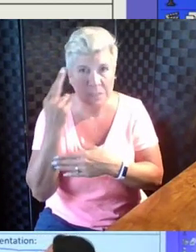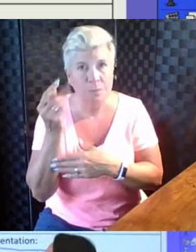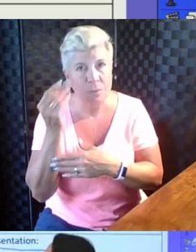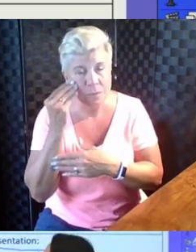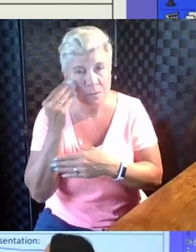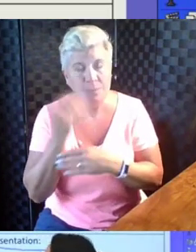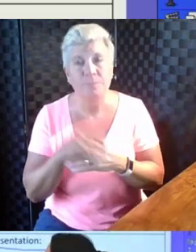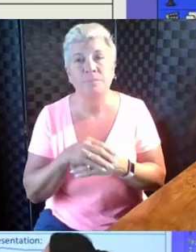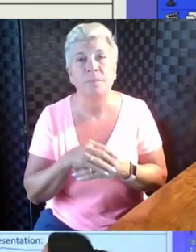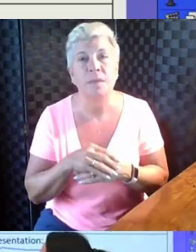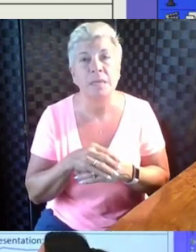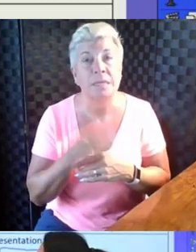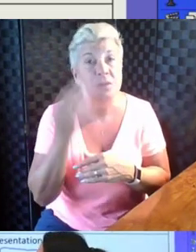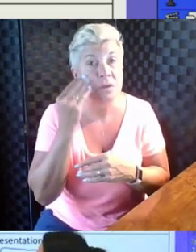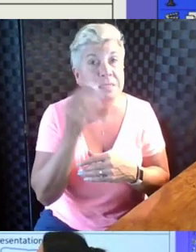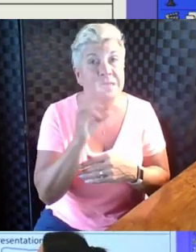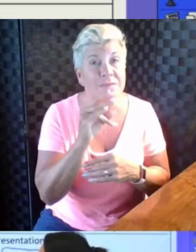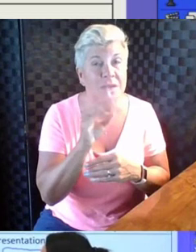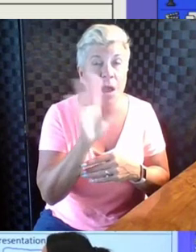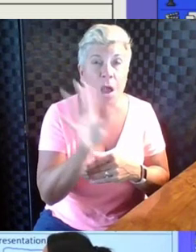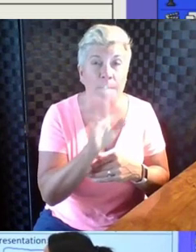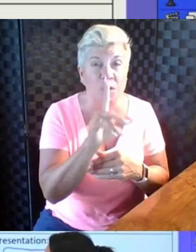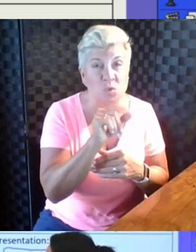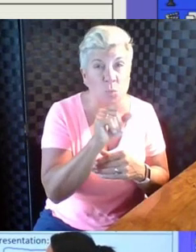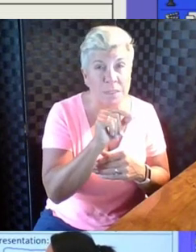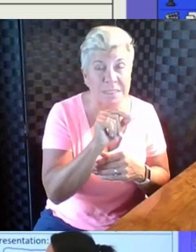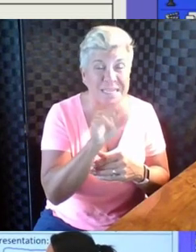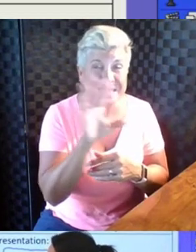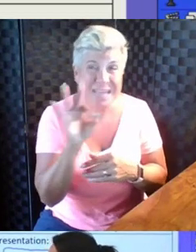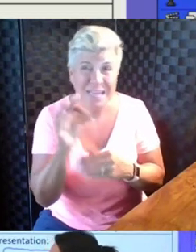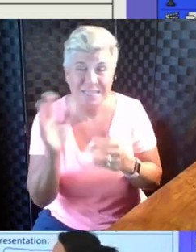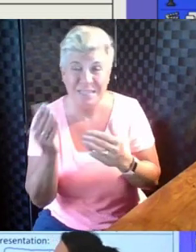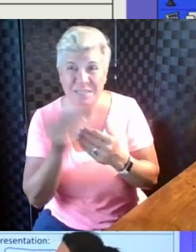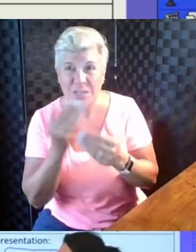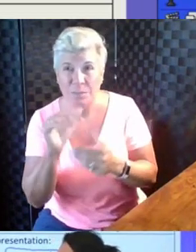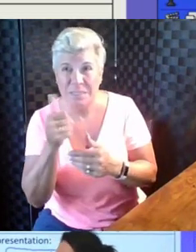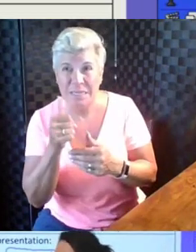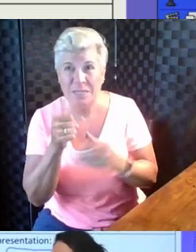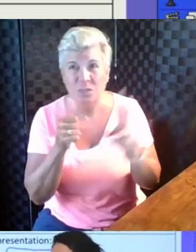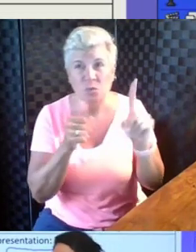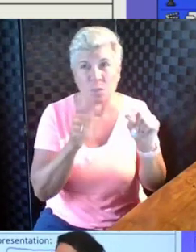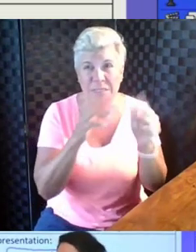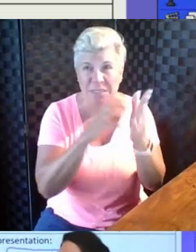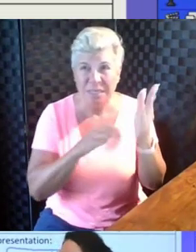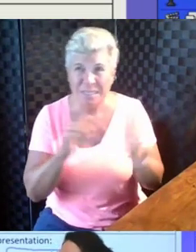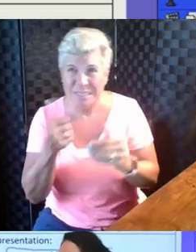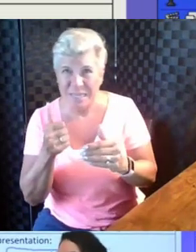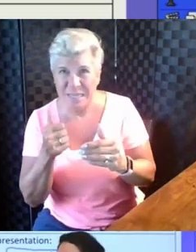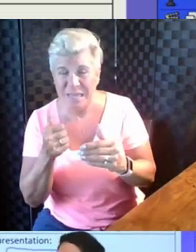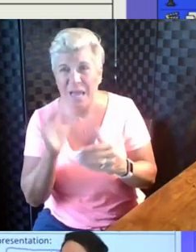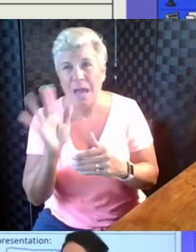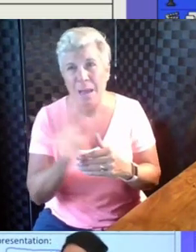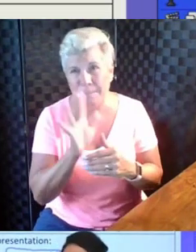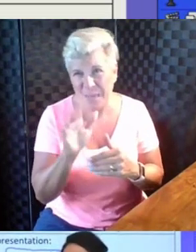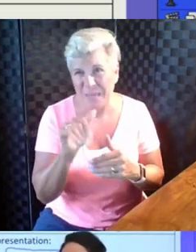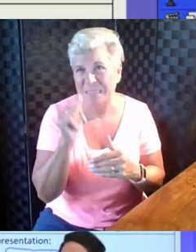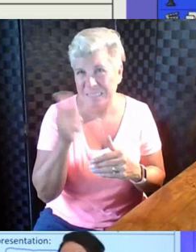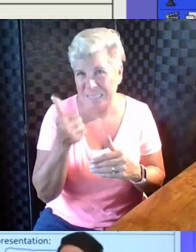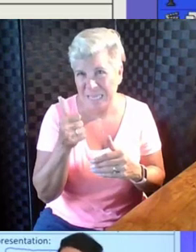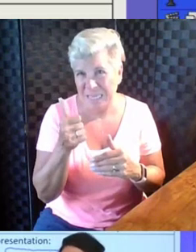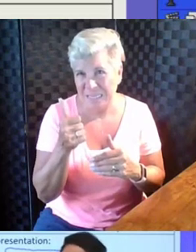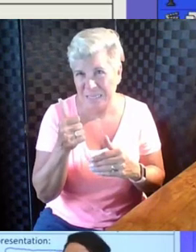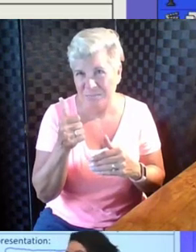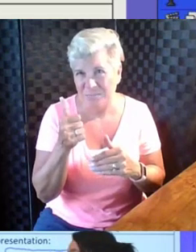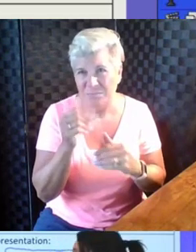reasonable. I know that 17 is about 20 and 9 is about 10, so 20 minus 10 would be about 10. So